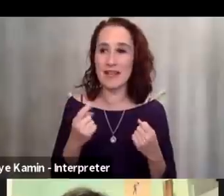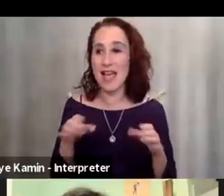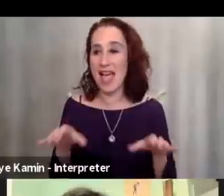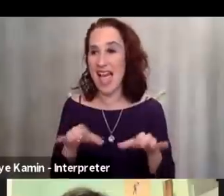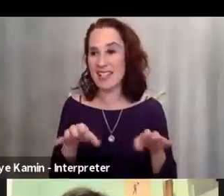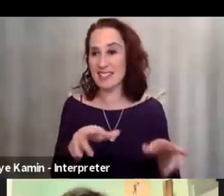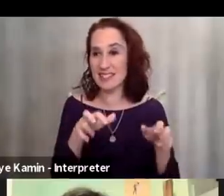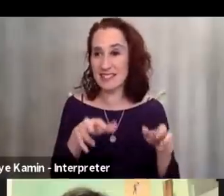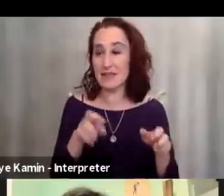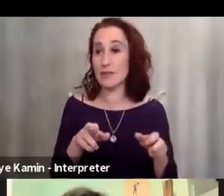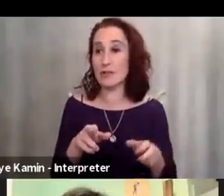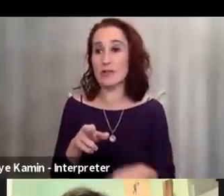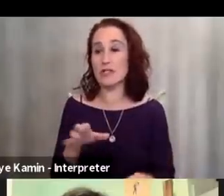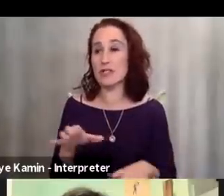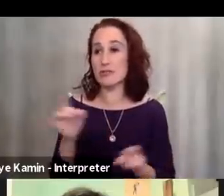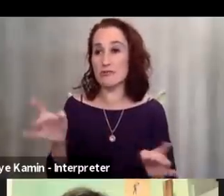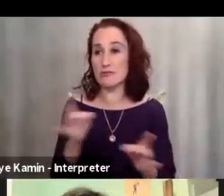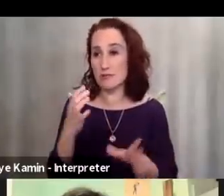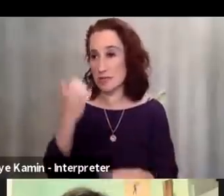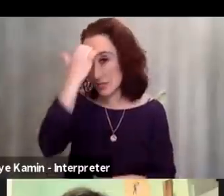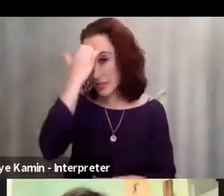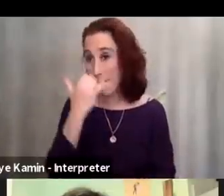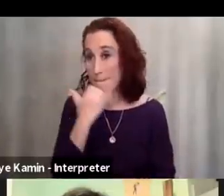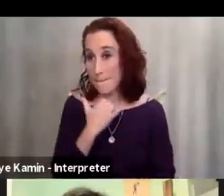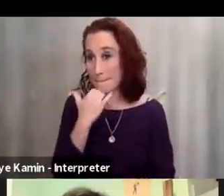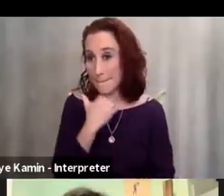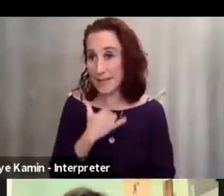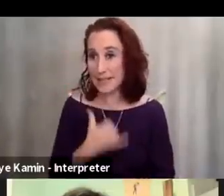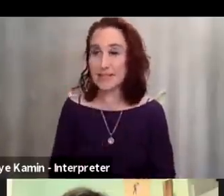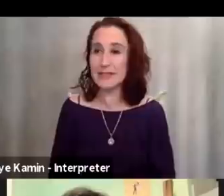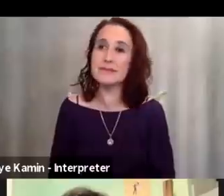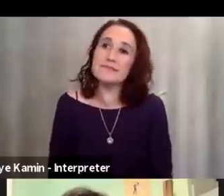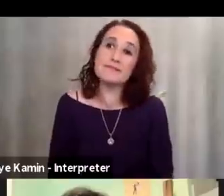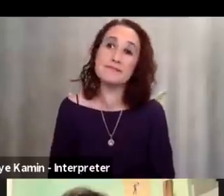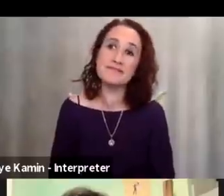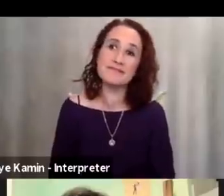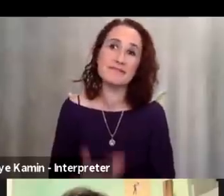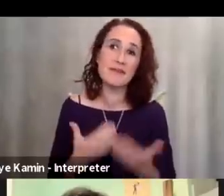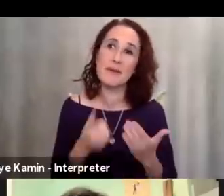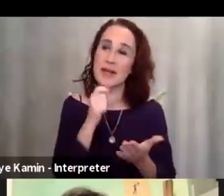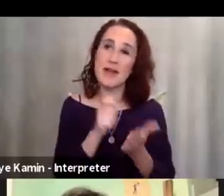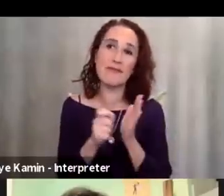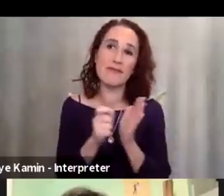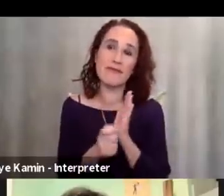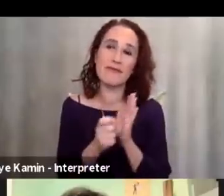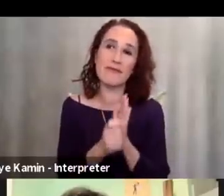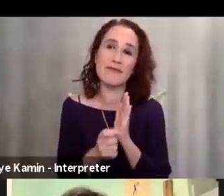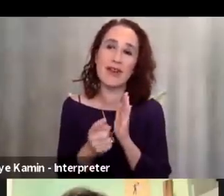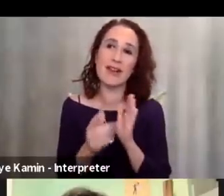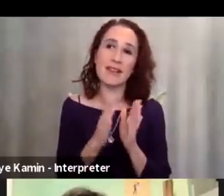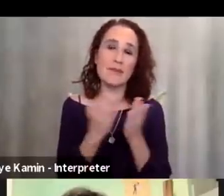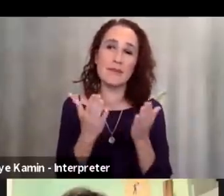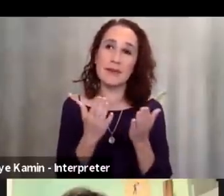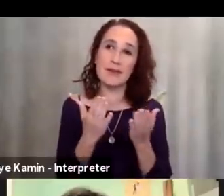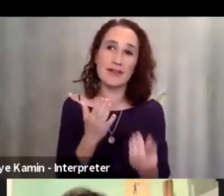some horrible dumb mistake, you're probably not writing a book that any kid's